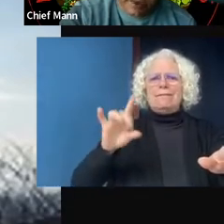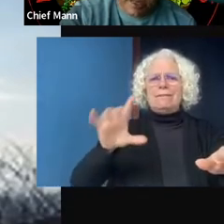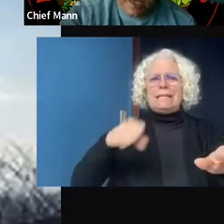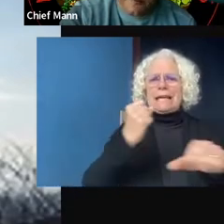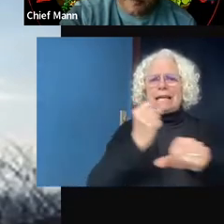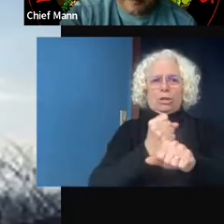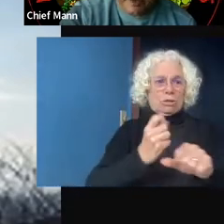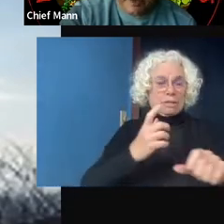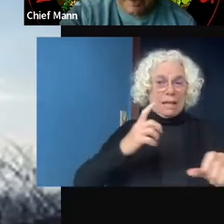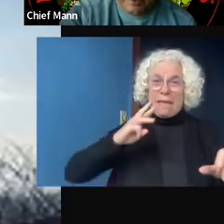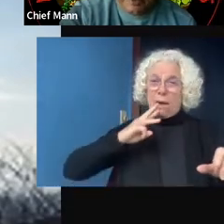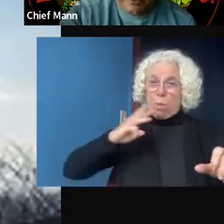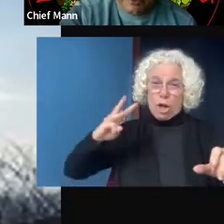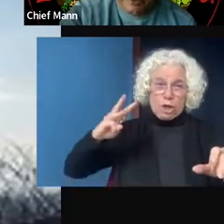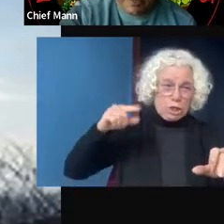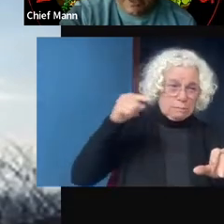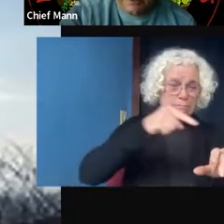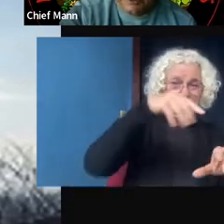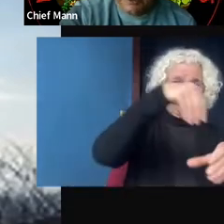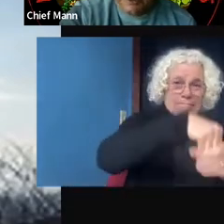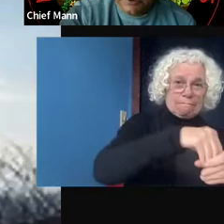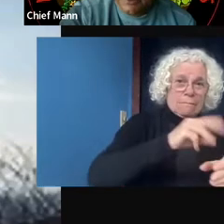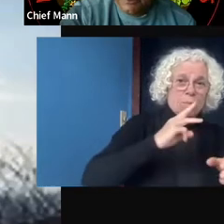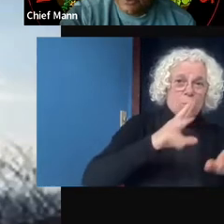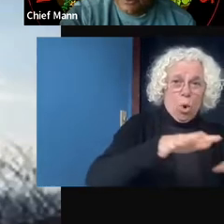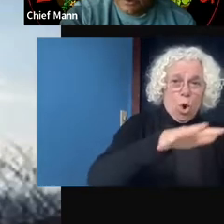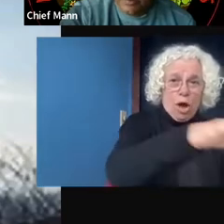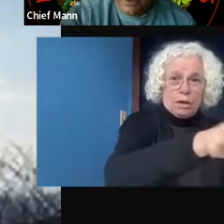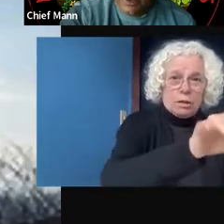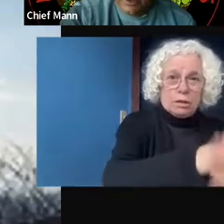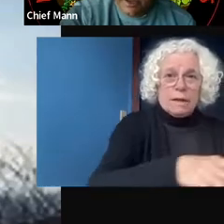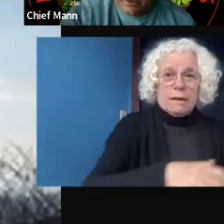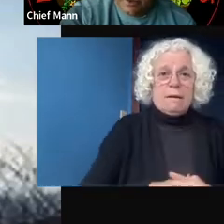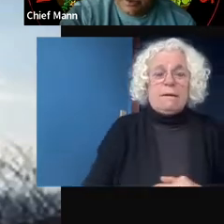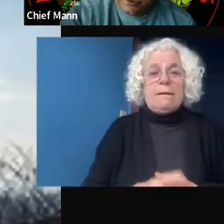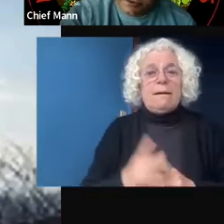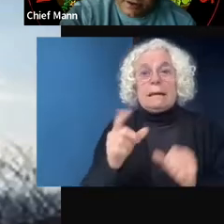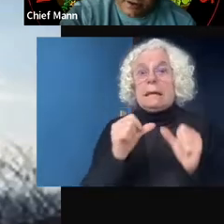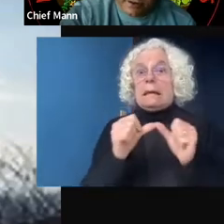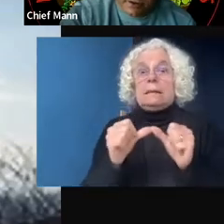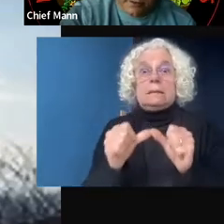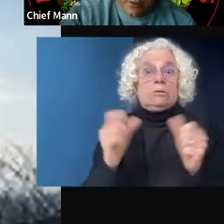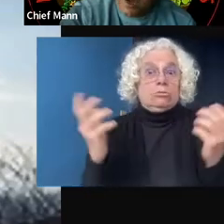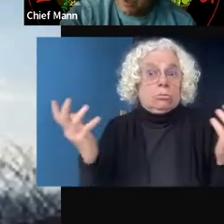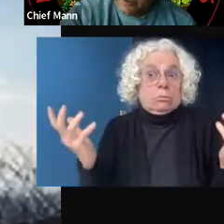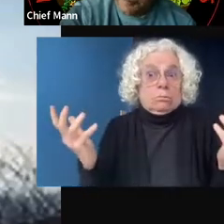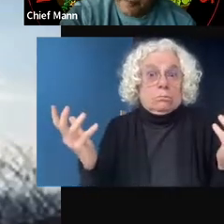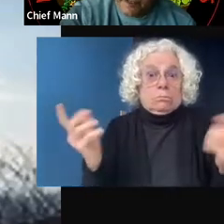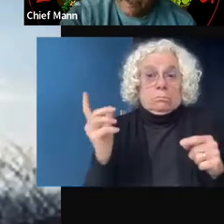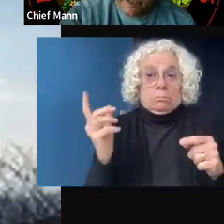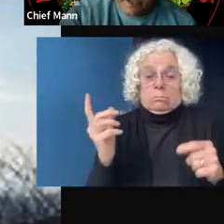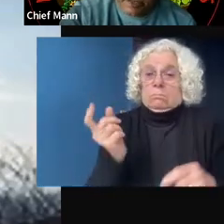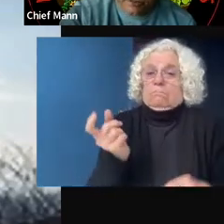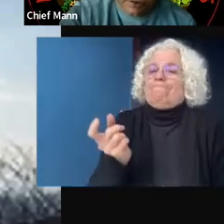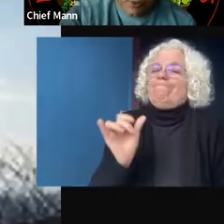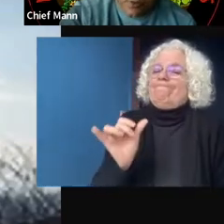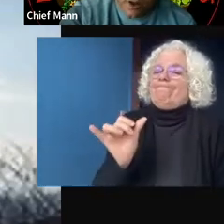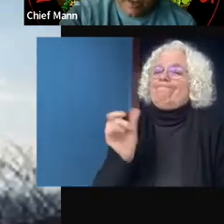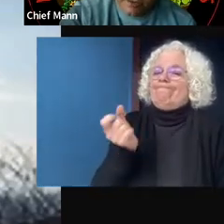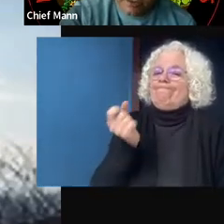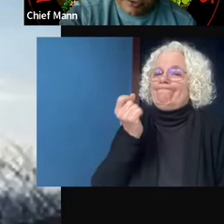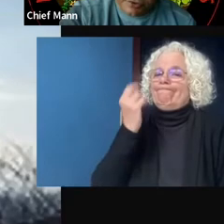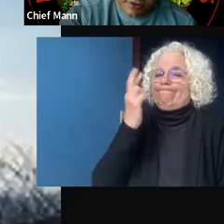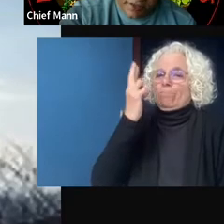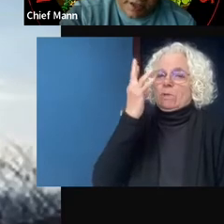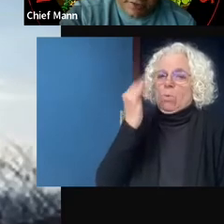to me that this is allowed to continue, but I carry the understanding of why. And the reason